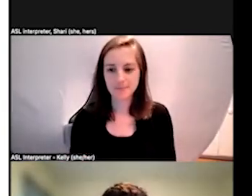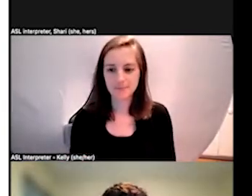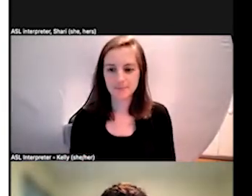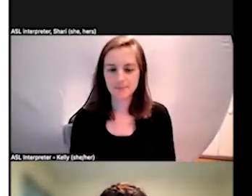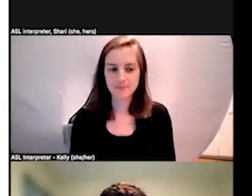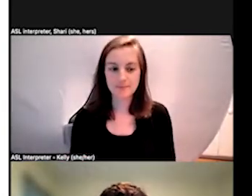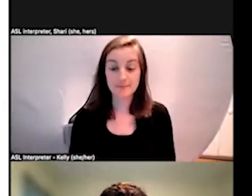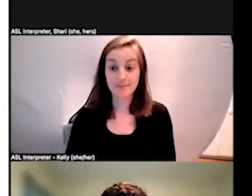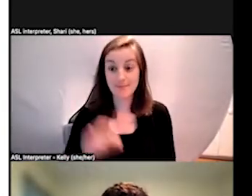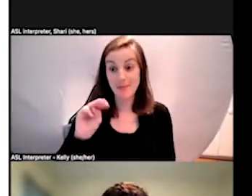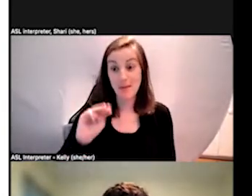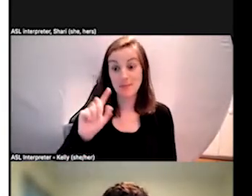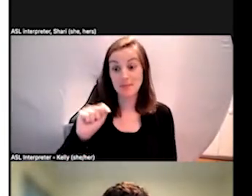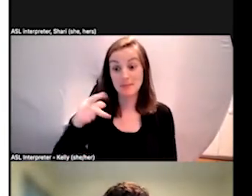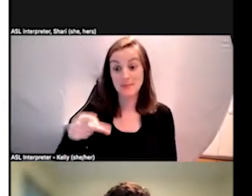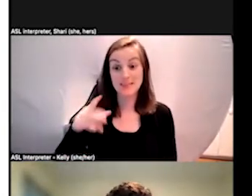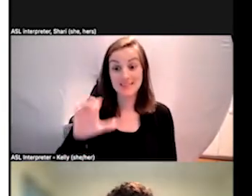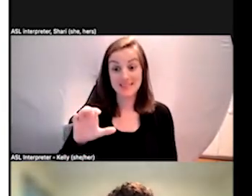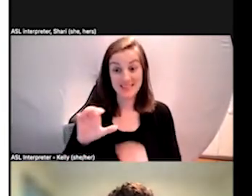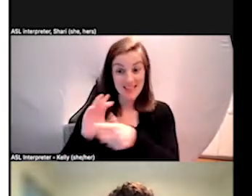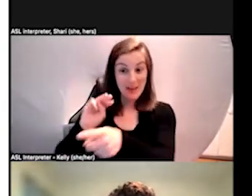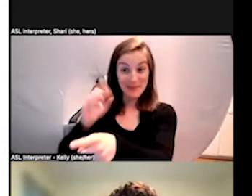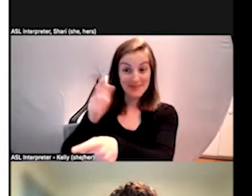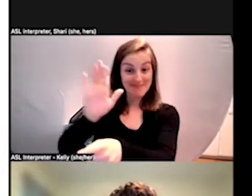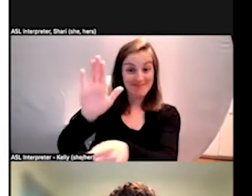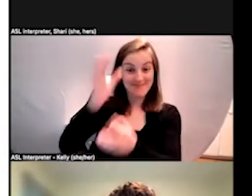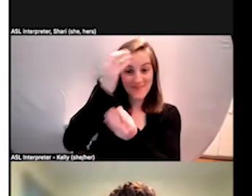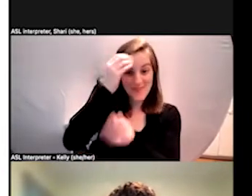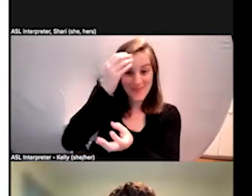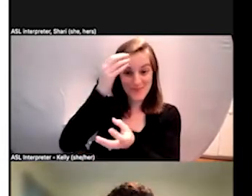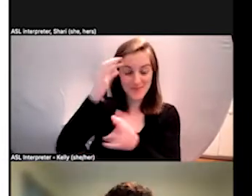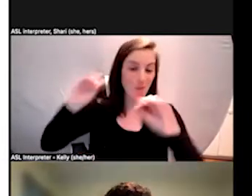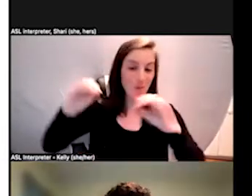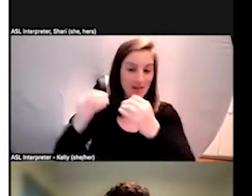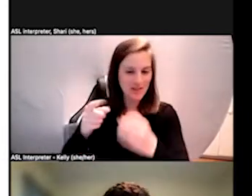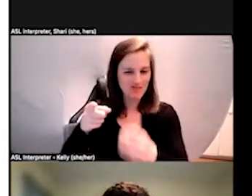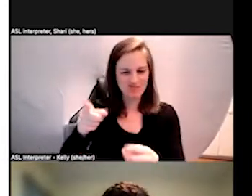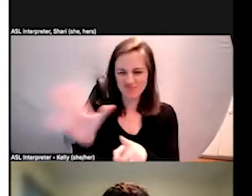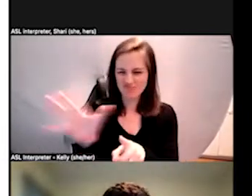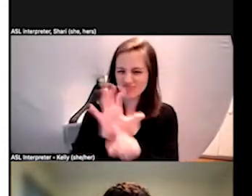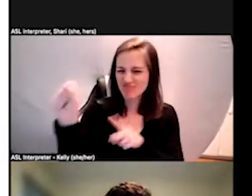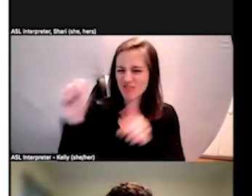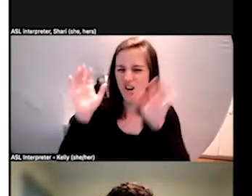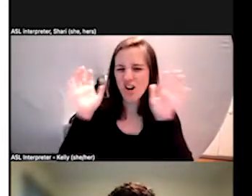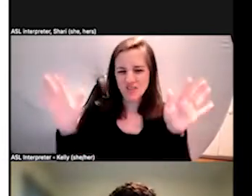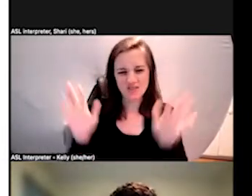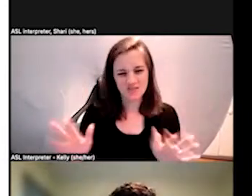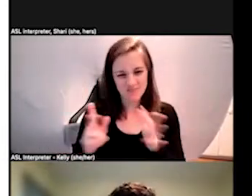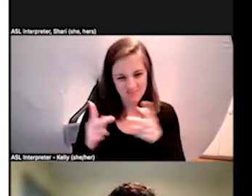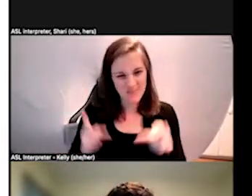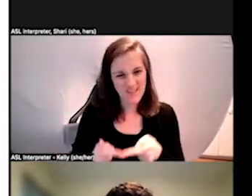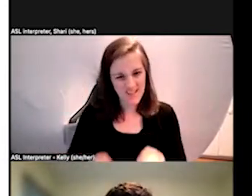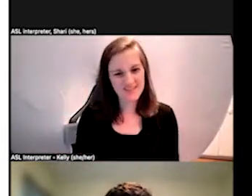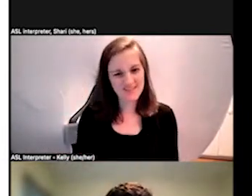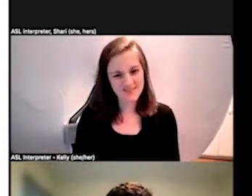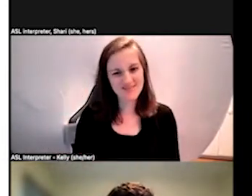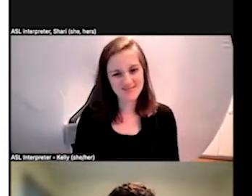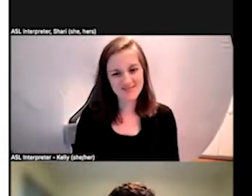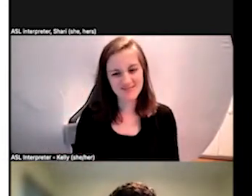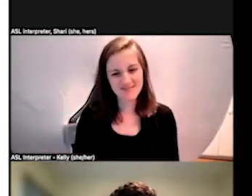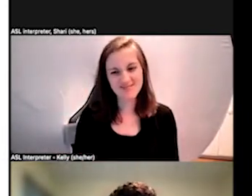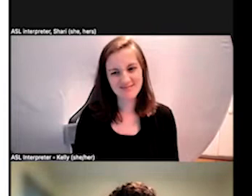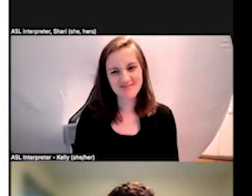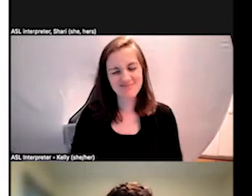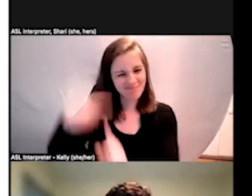NPPC, the organization that MG works for, is fantastic. I have nothing but really great things to say about